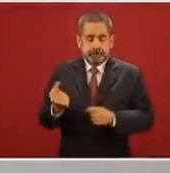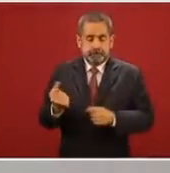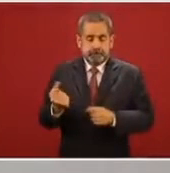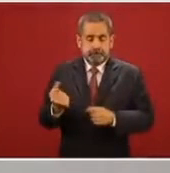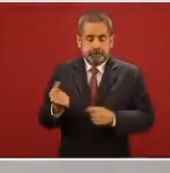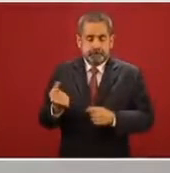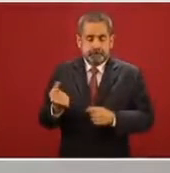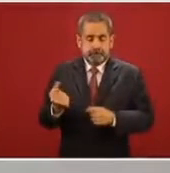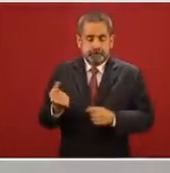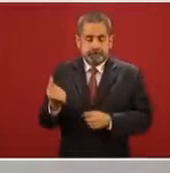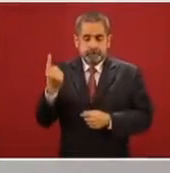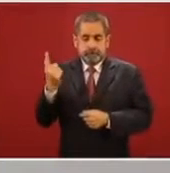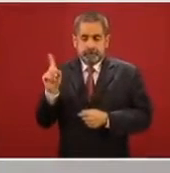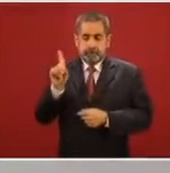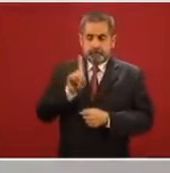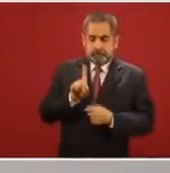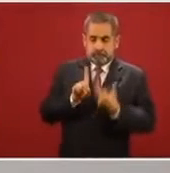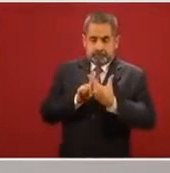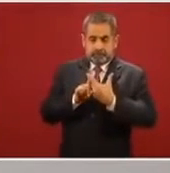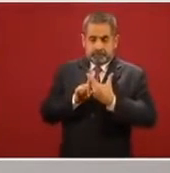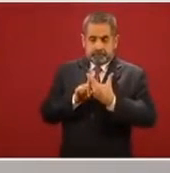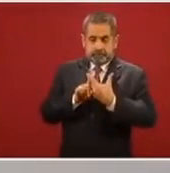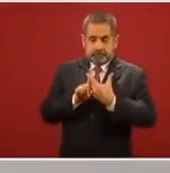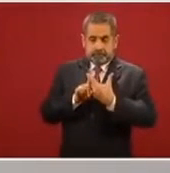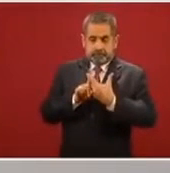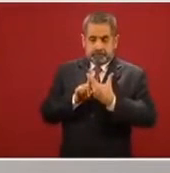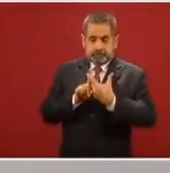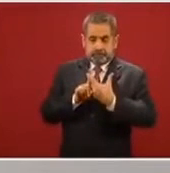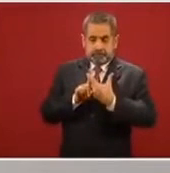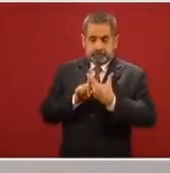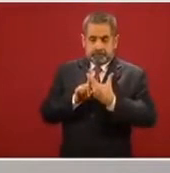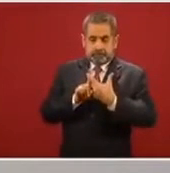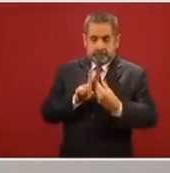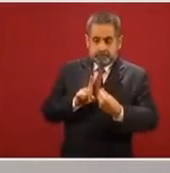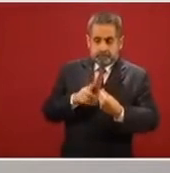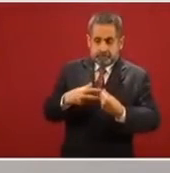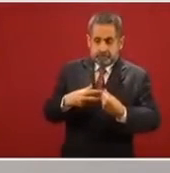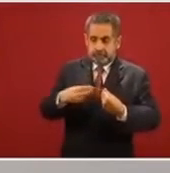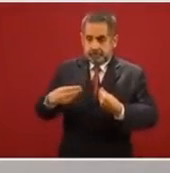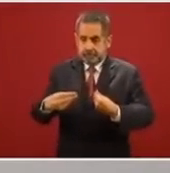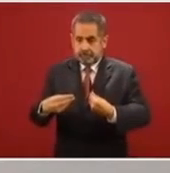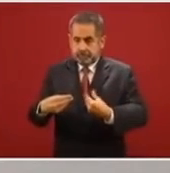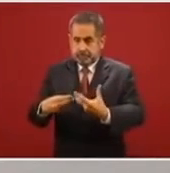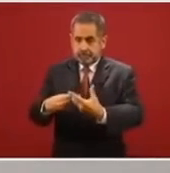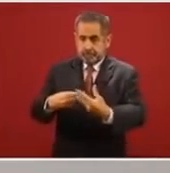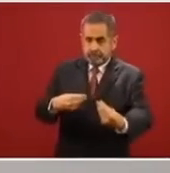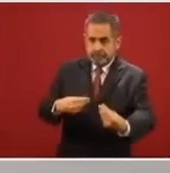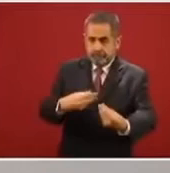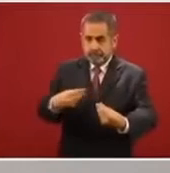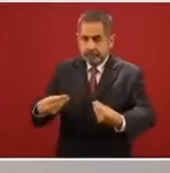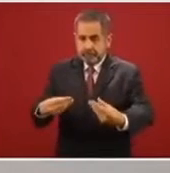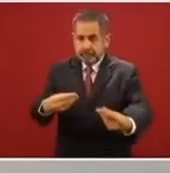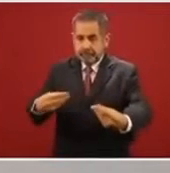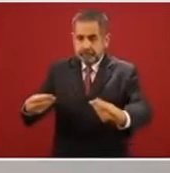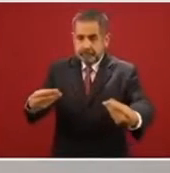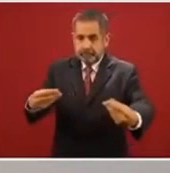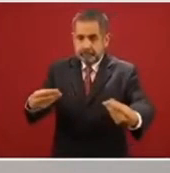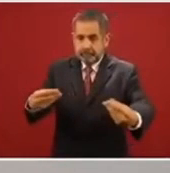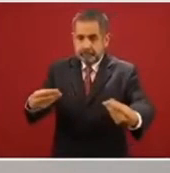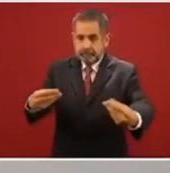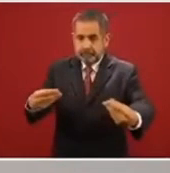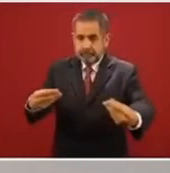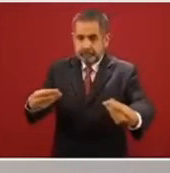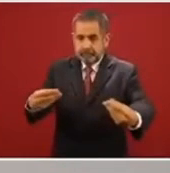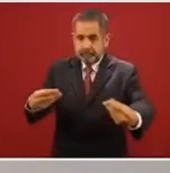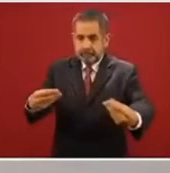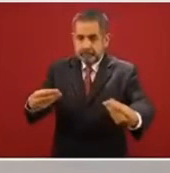first contact to al siguiente contacto the following contact, y varios otros en sucesivas